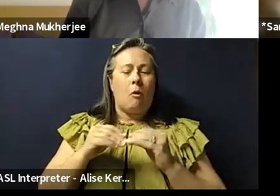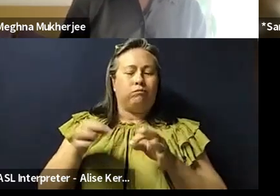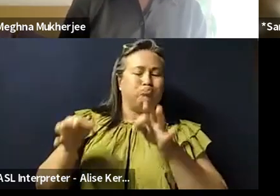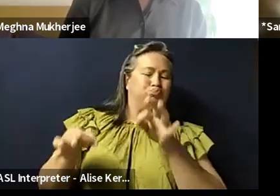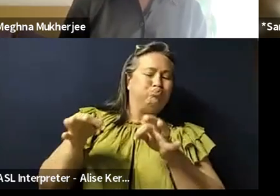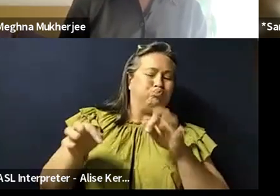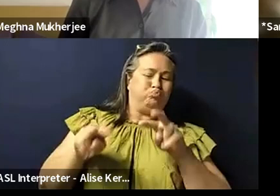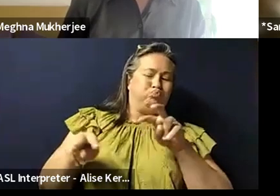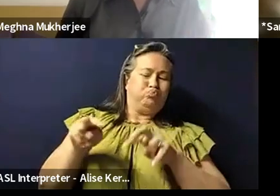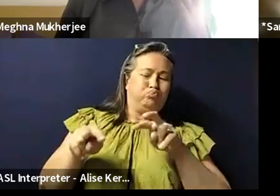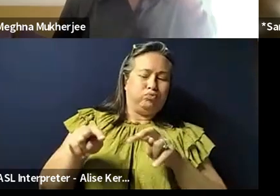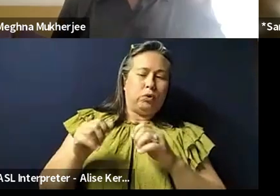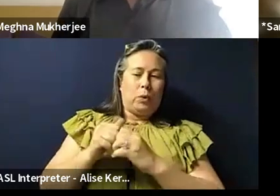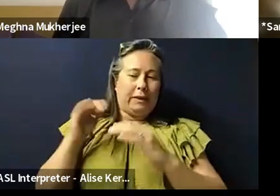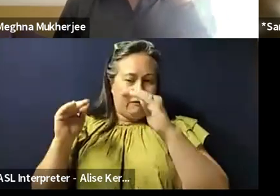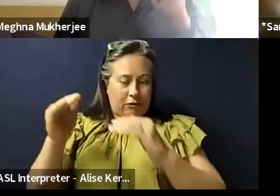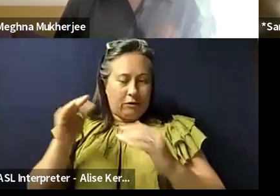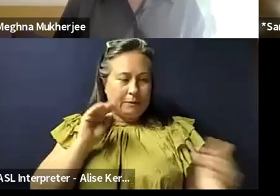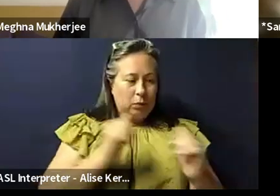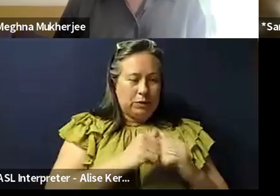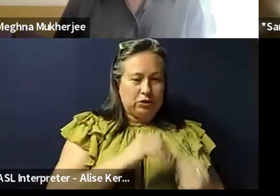than we pass on disabled children, I think.